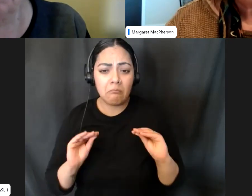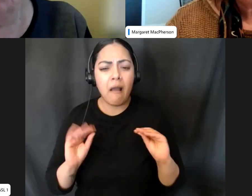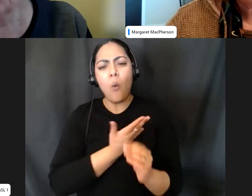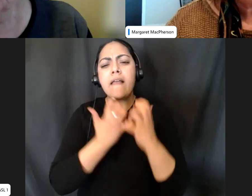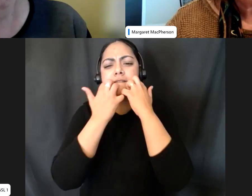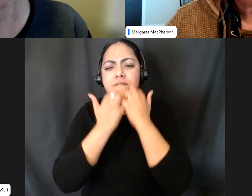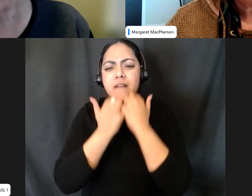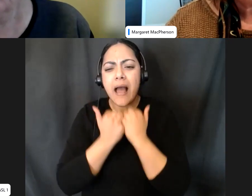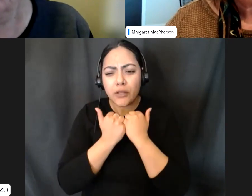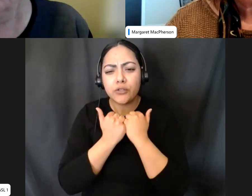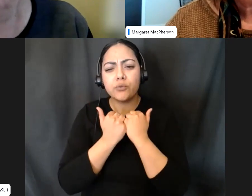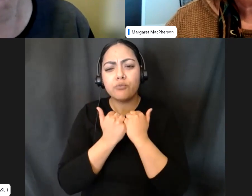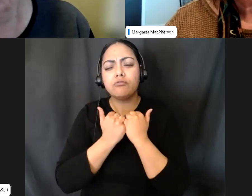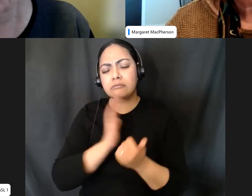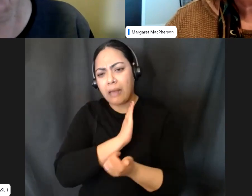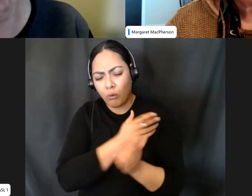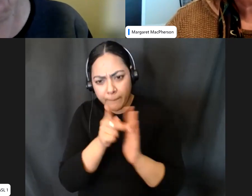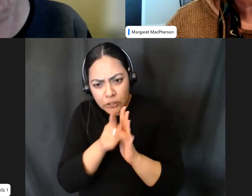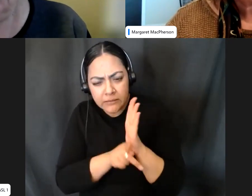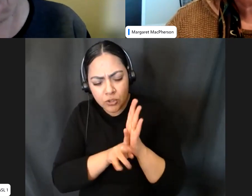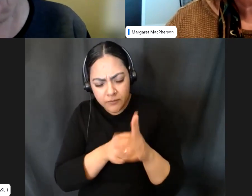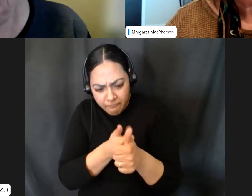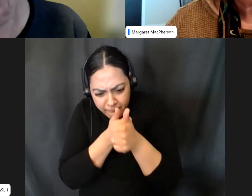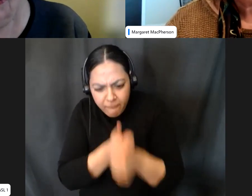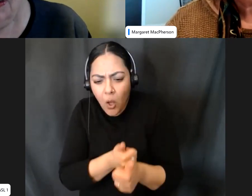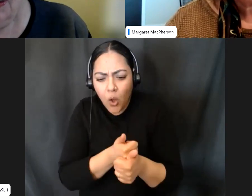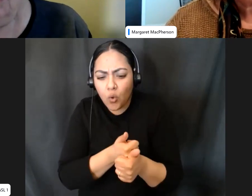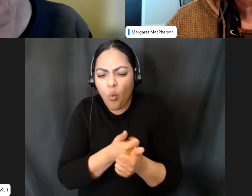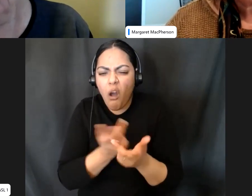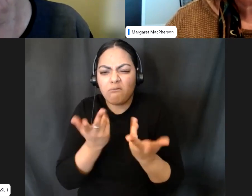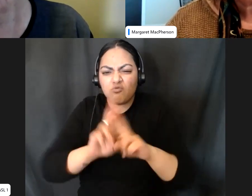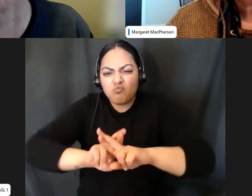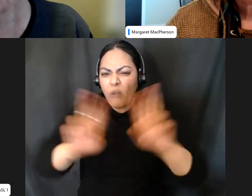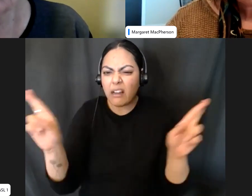It was just it's all around our values and the principles that we do.